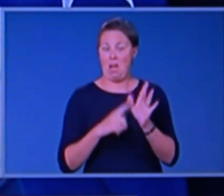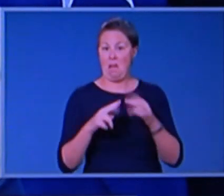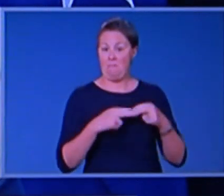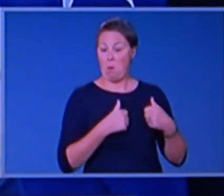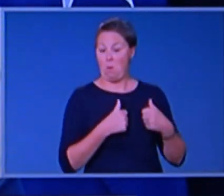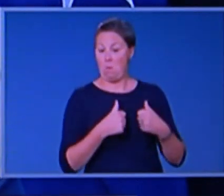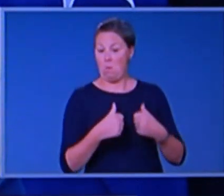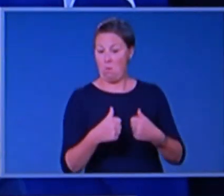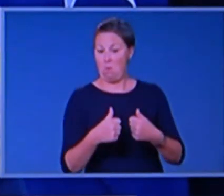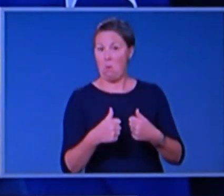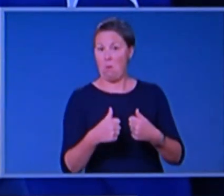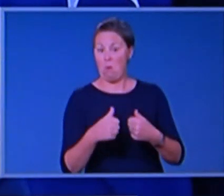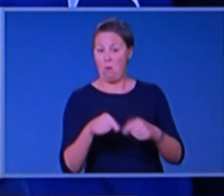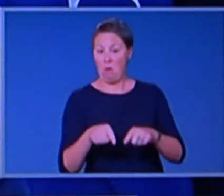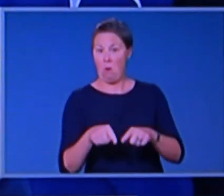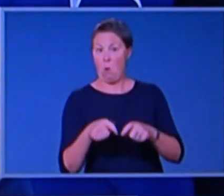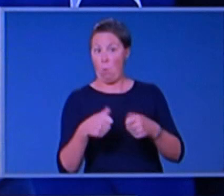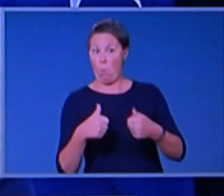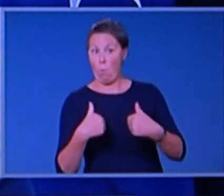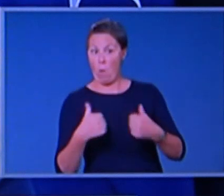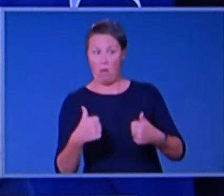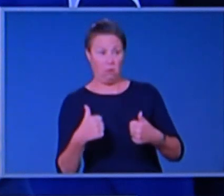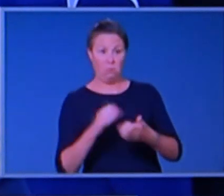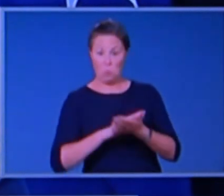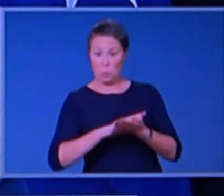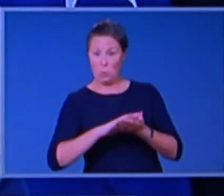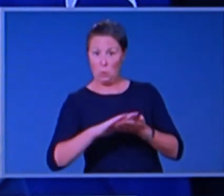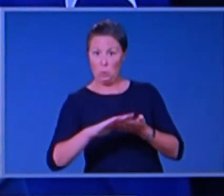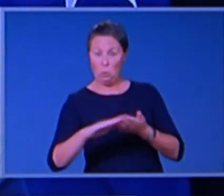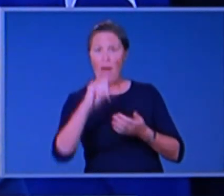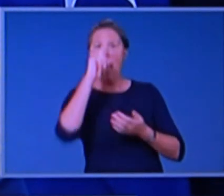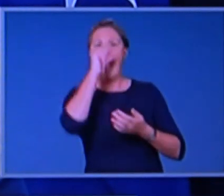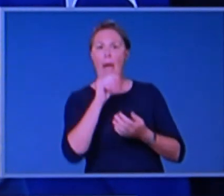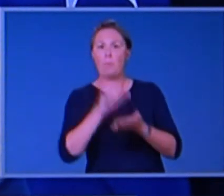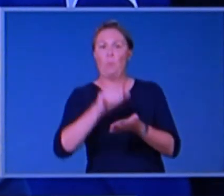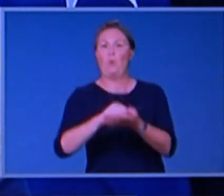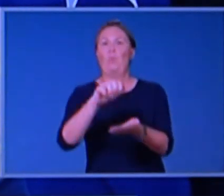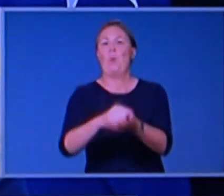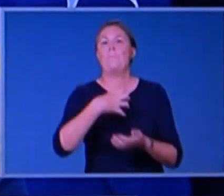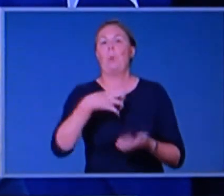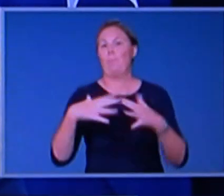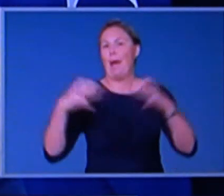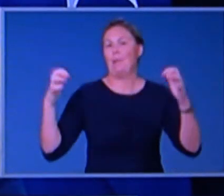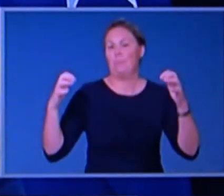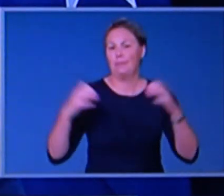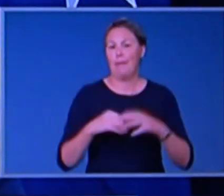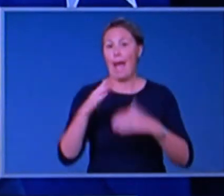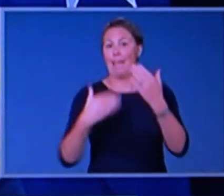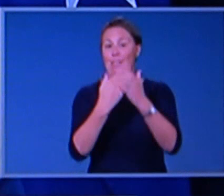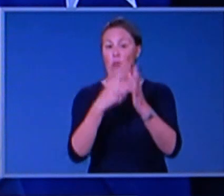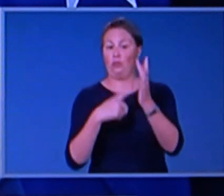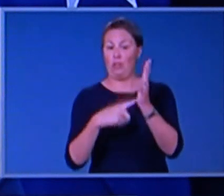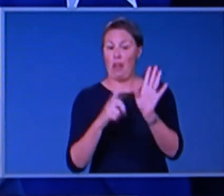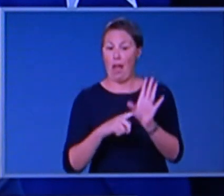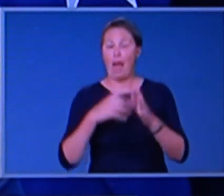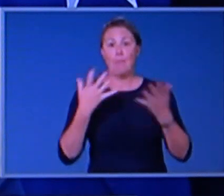expect to see further weeks of sittings between now and the end of the financial year. Other than that, I will see everyone tomorrow morning